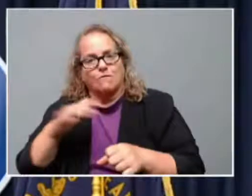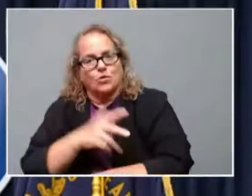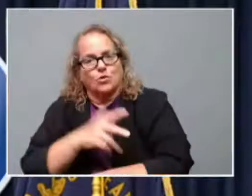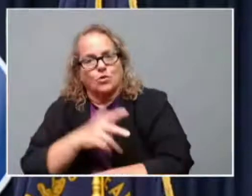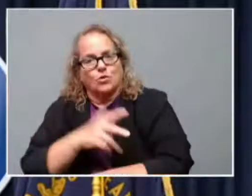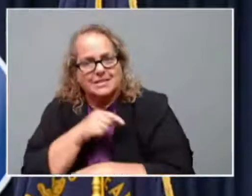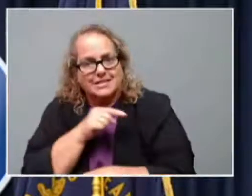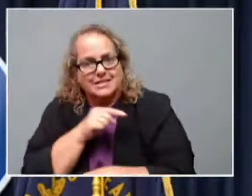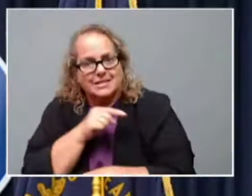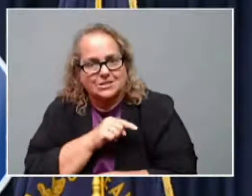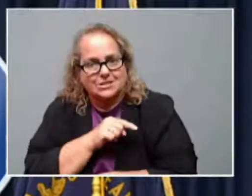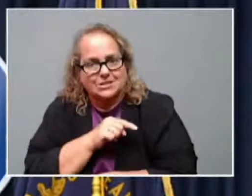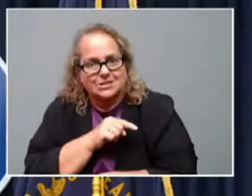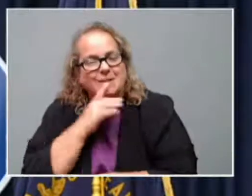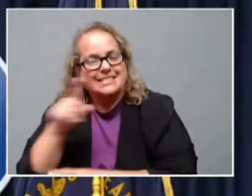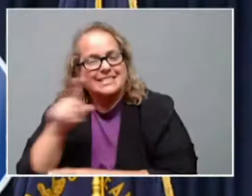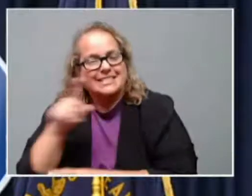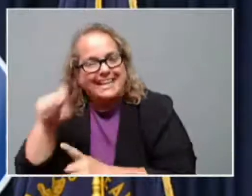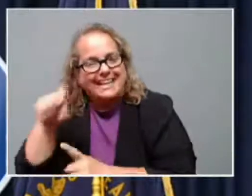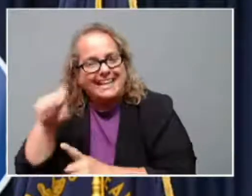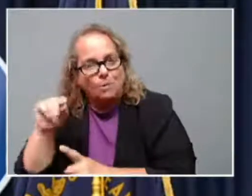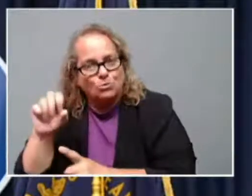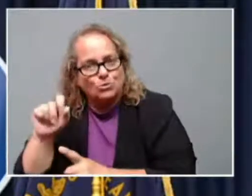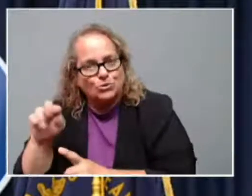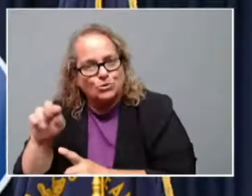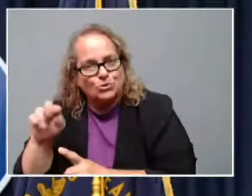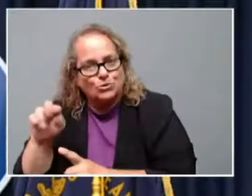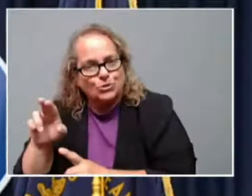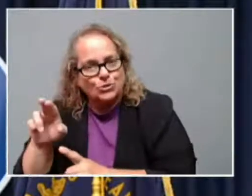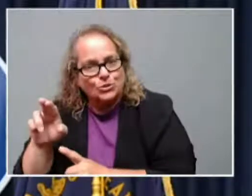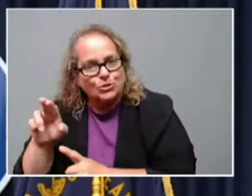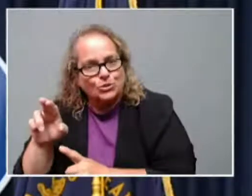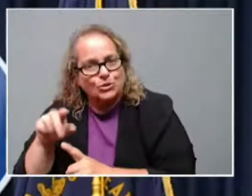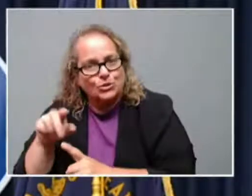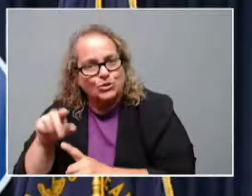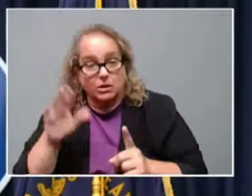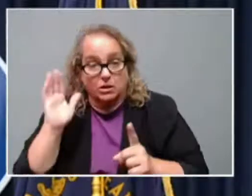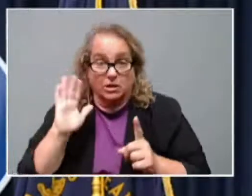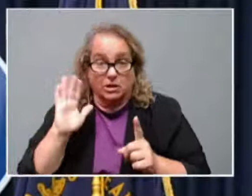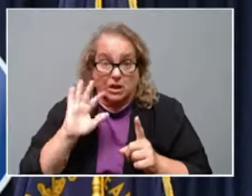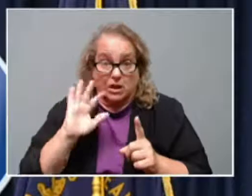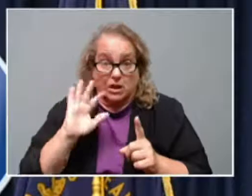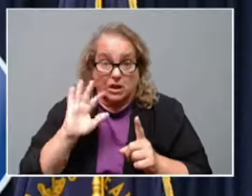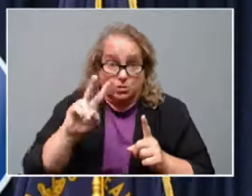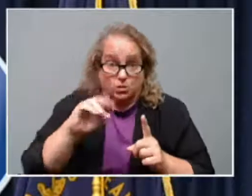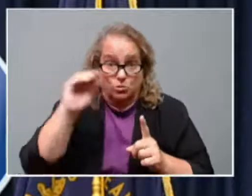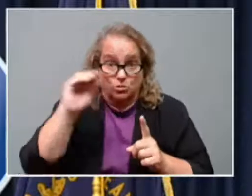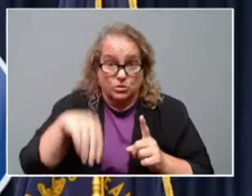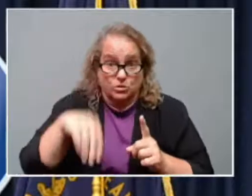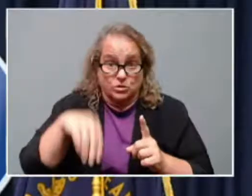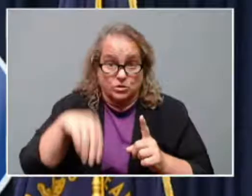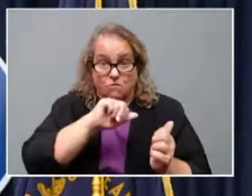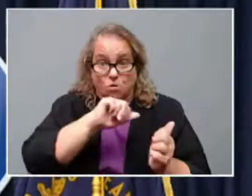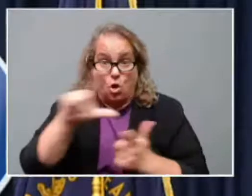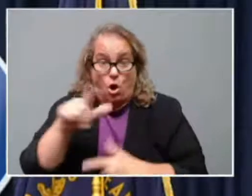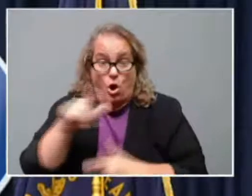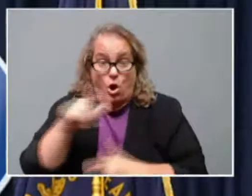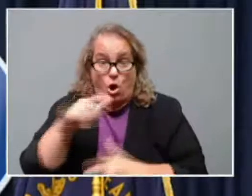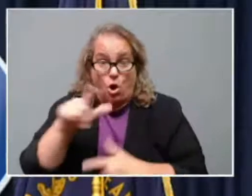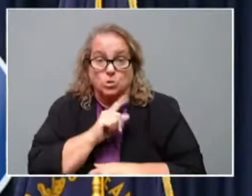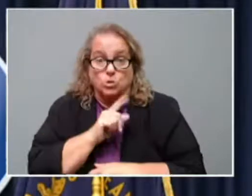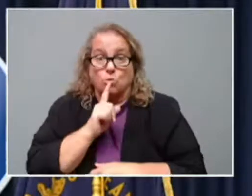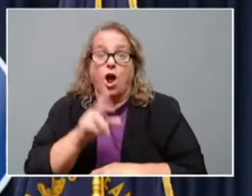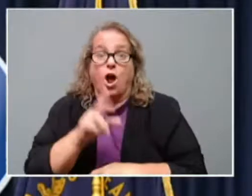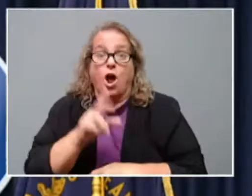from 92%, where it was for a long time. 92% of all hospitalizations were